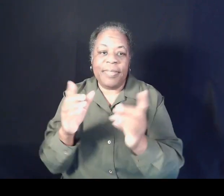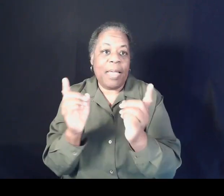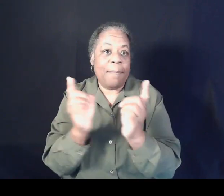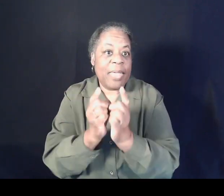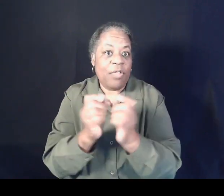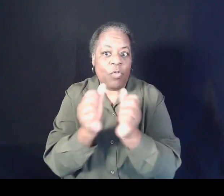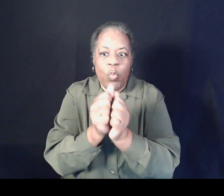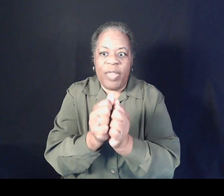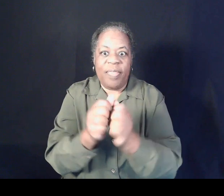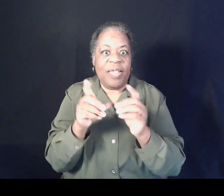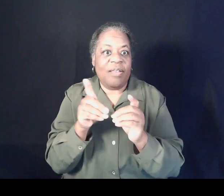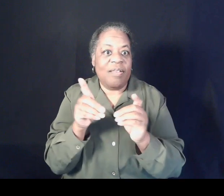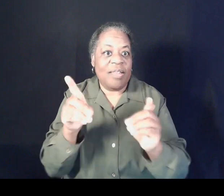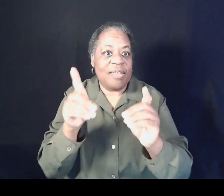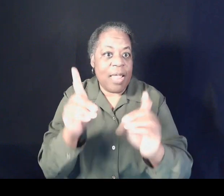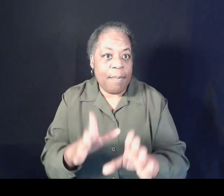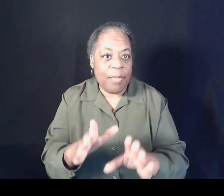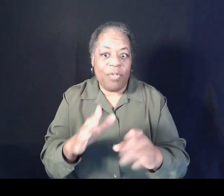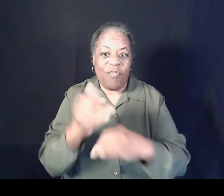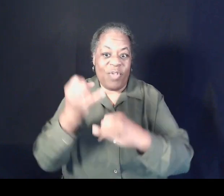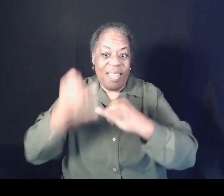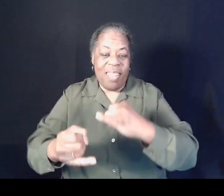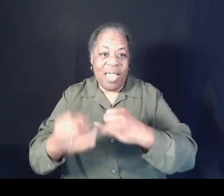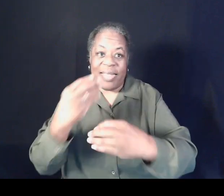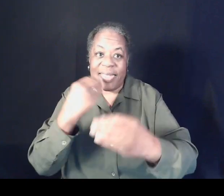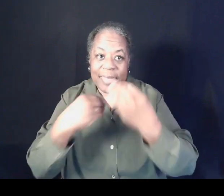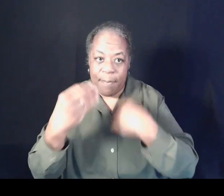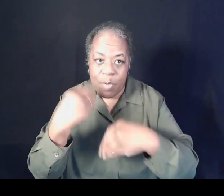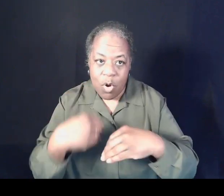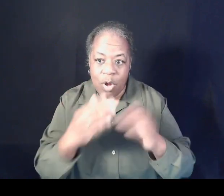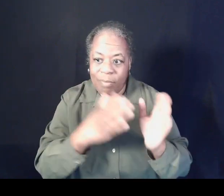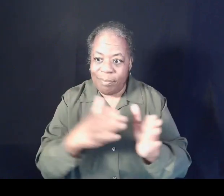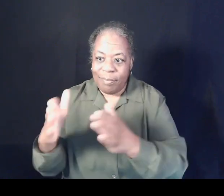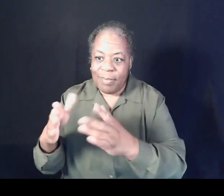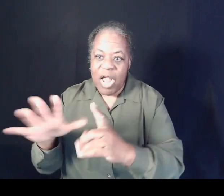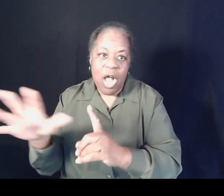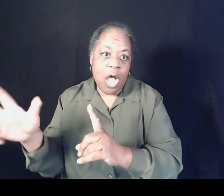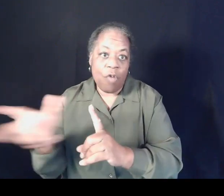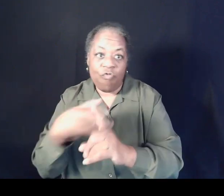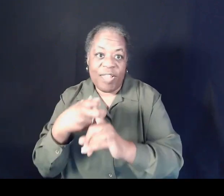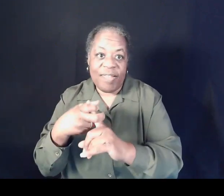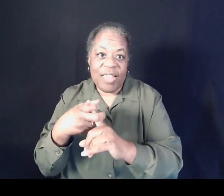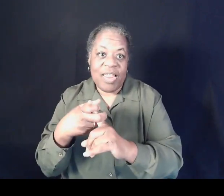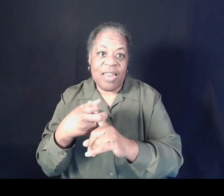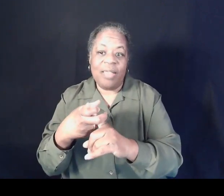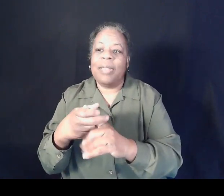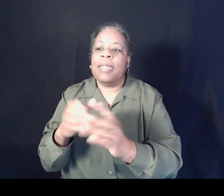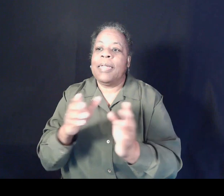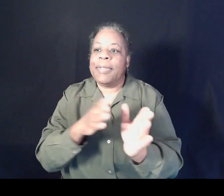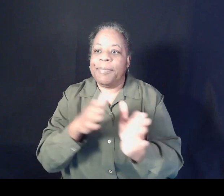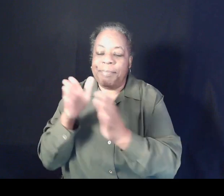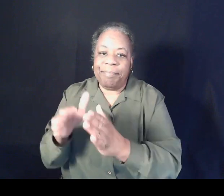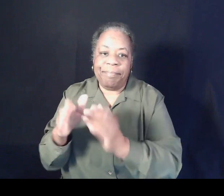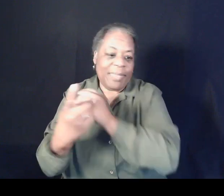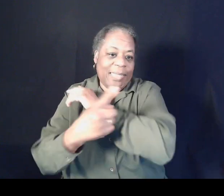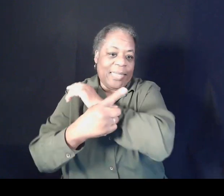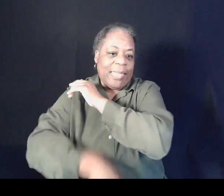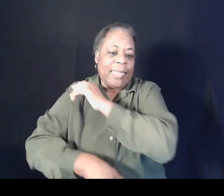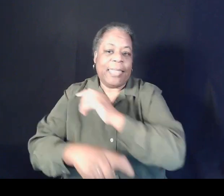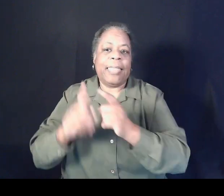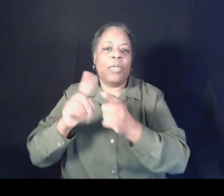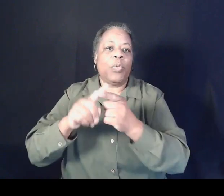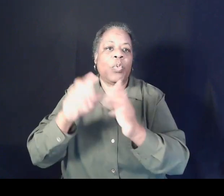the Last Supper. Then he'll be arrested in Gethsemane and then be sentenced to crucifixion. This